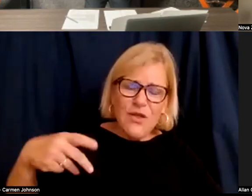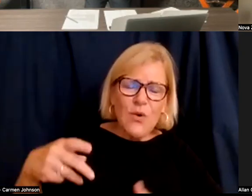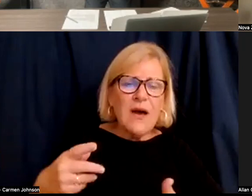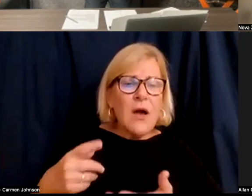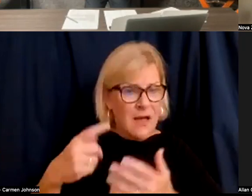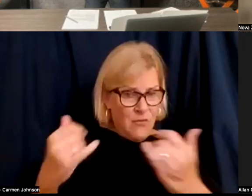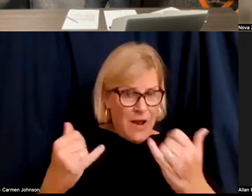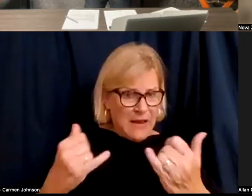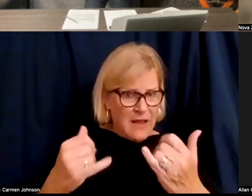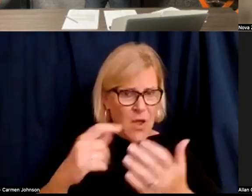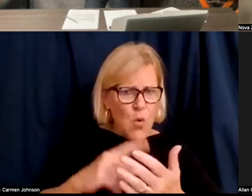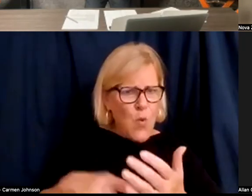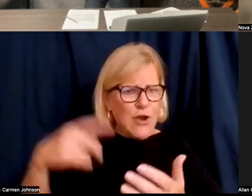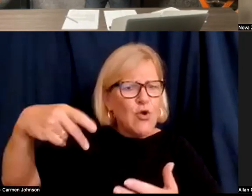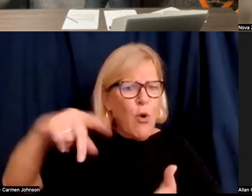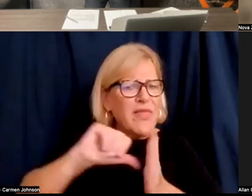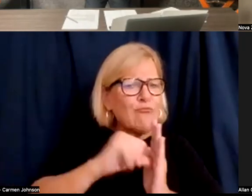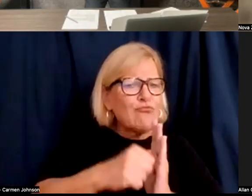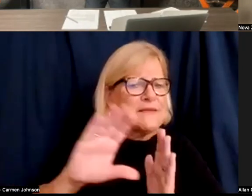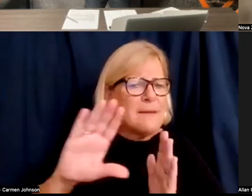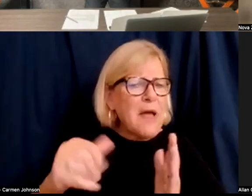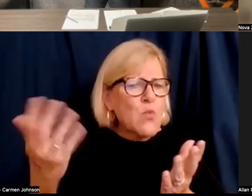point, what are you both impressed by?